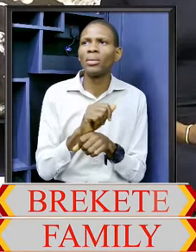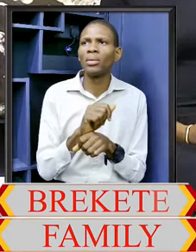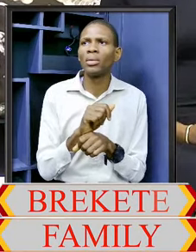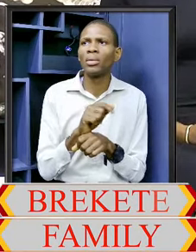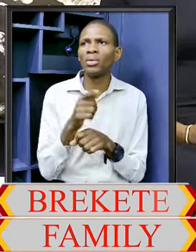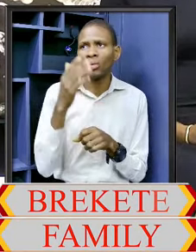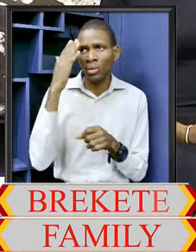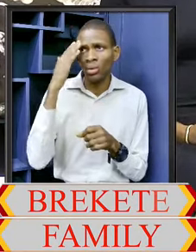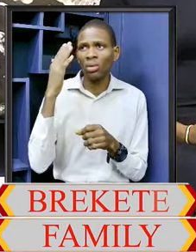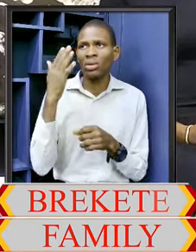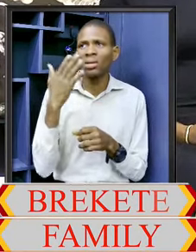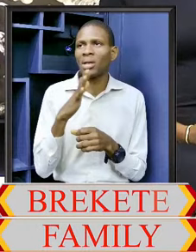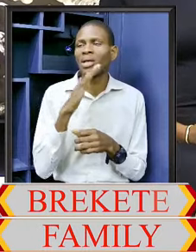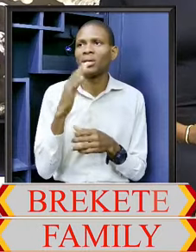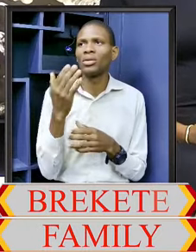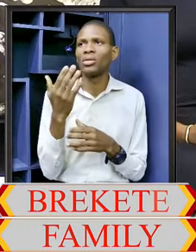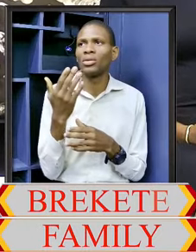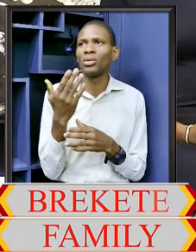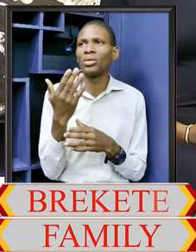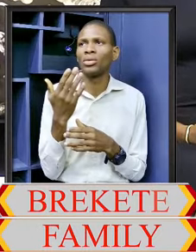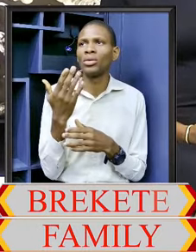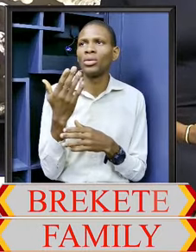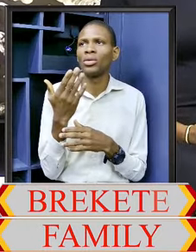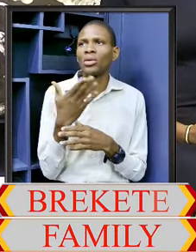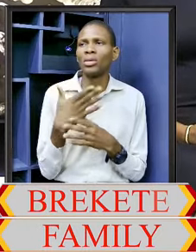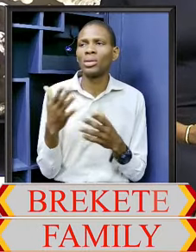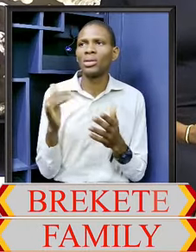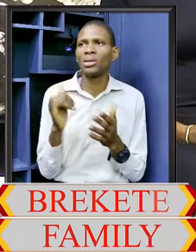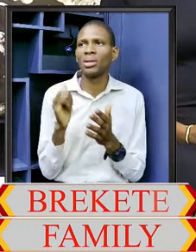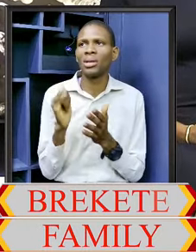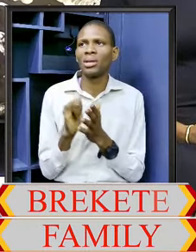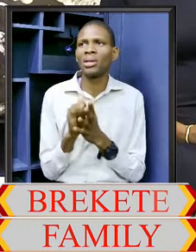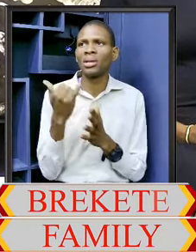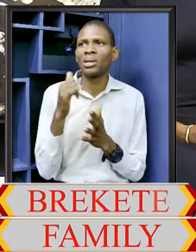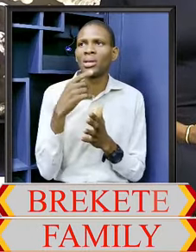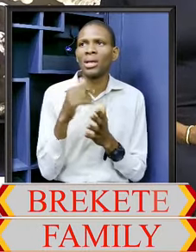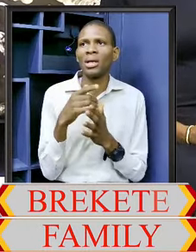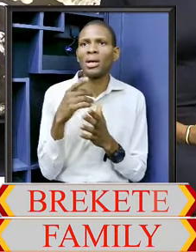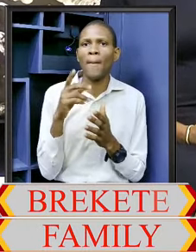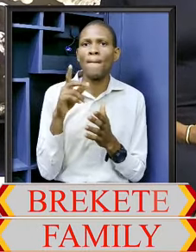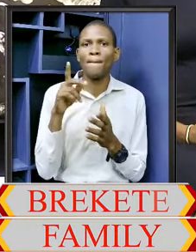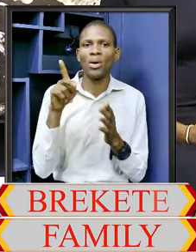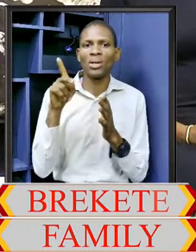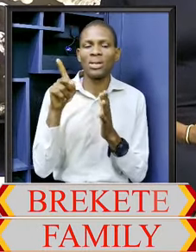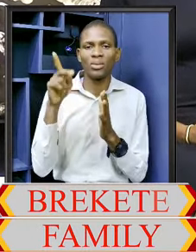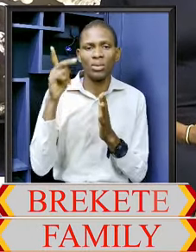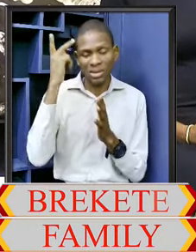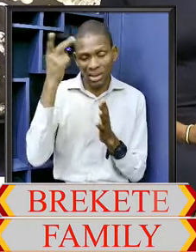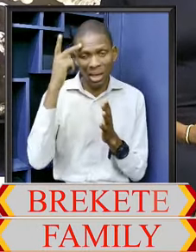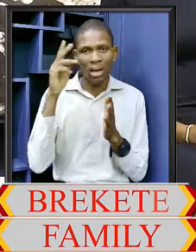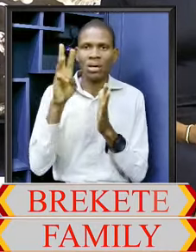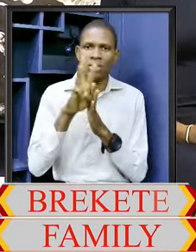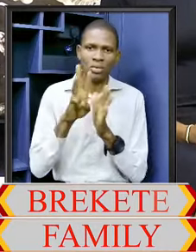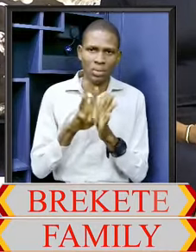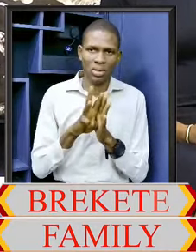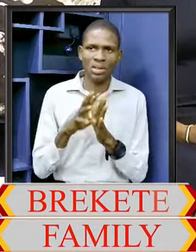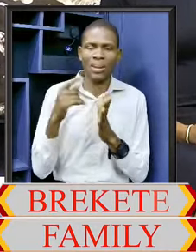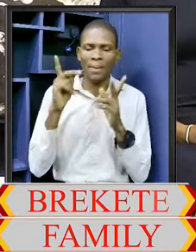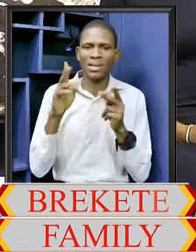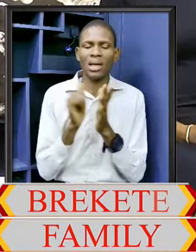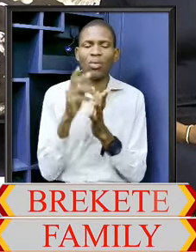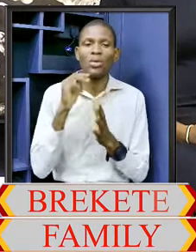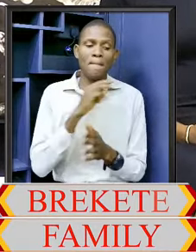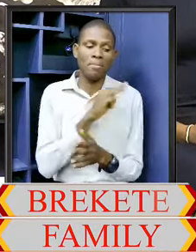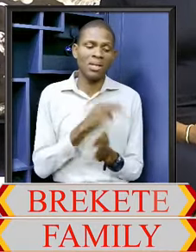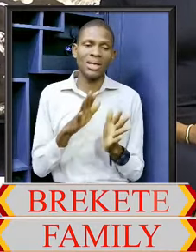Let's say what get what they talk, where will not help me explain the meaning. They call them political way. Now, the person will be minister at that